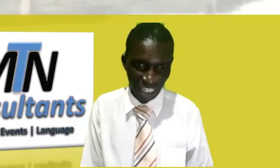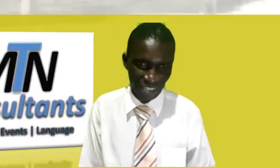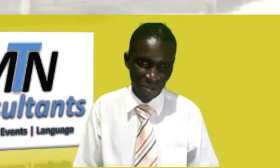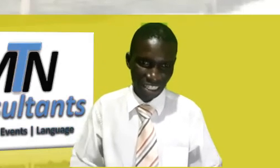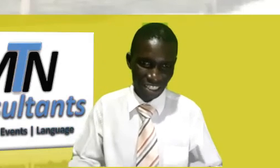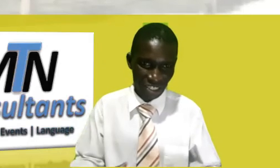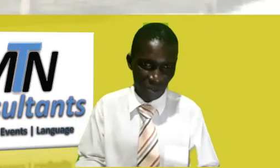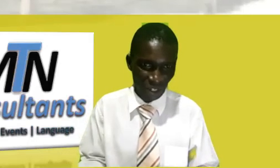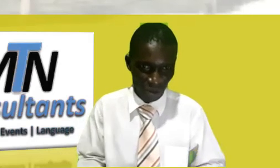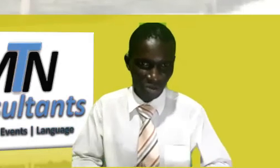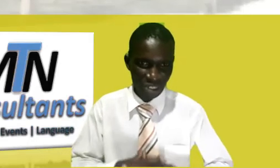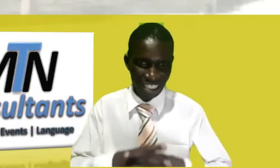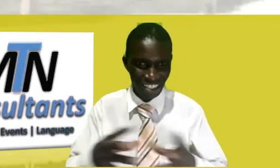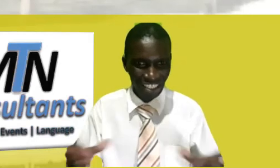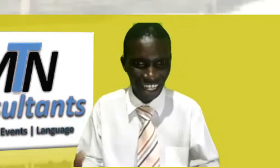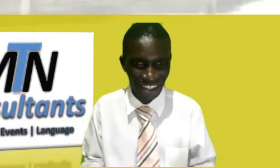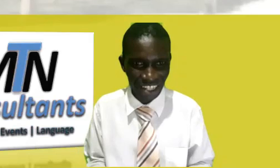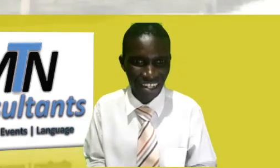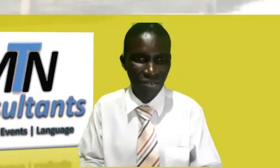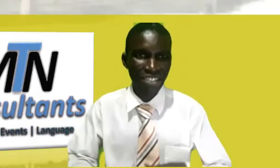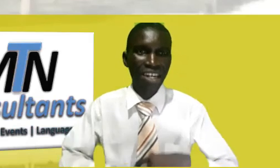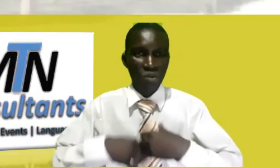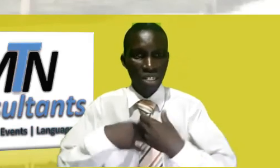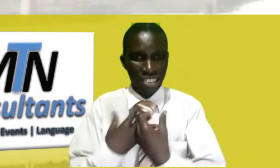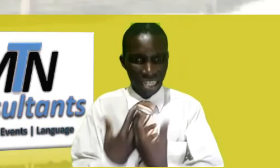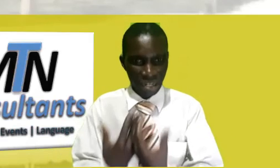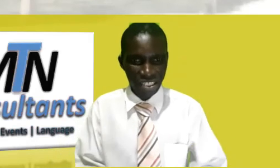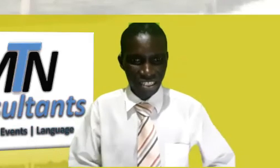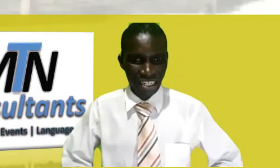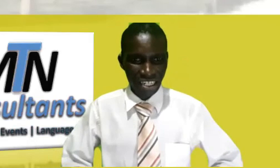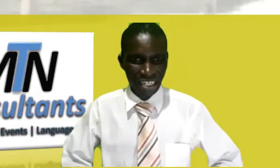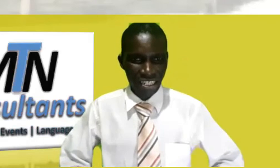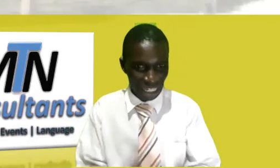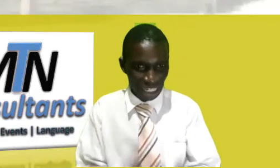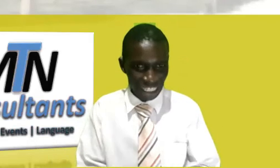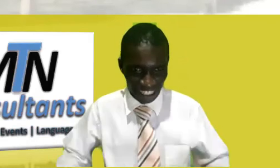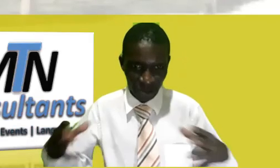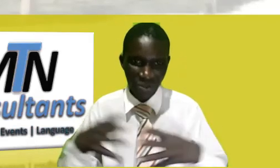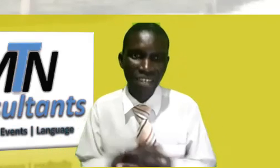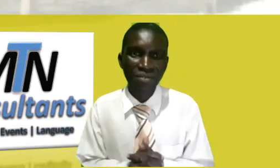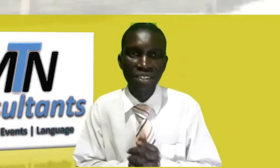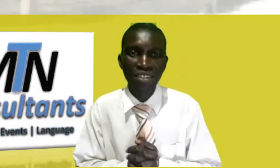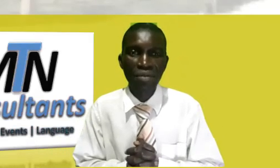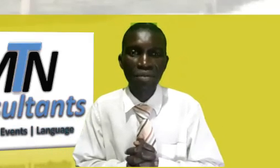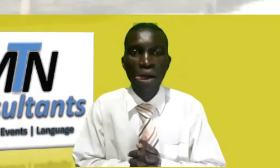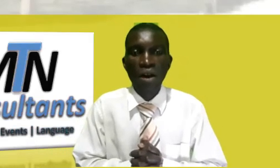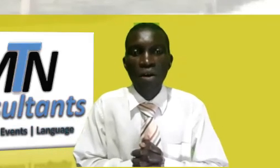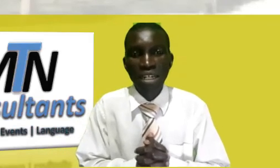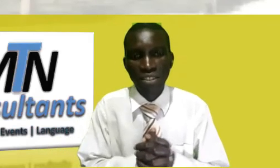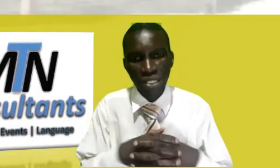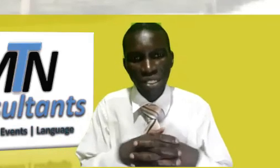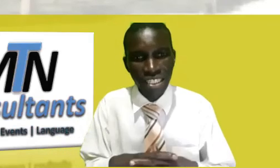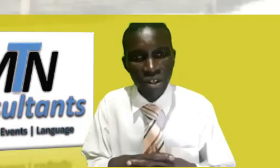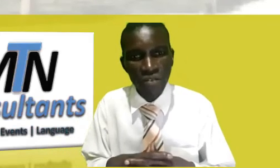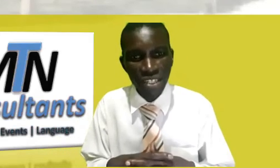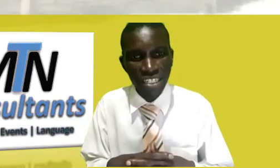to face. We get into a room, we teach each other sign language, we demonstrate, we dramatize, we do everything. But